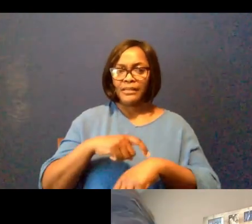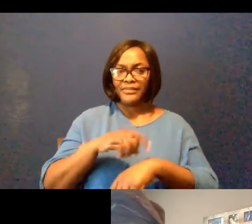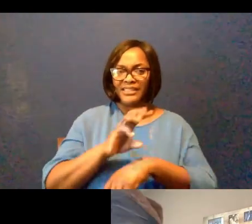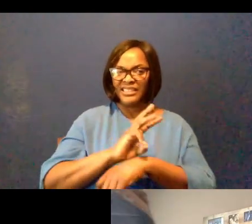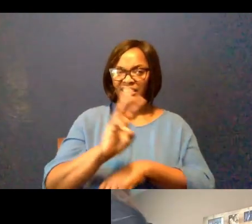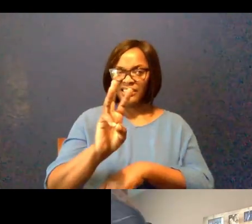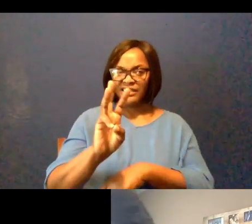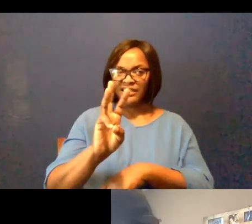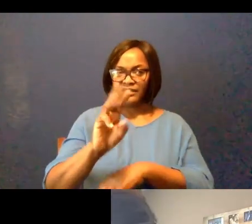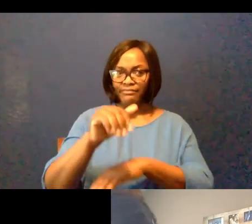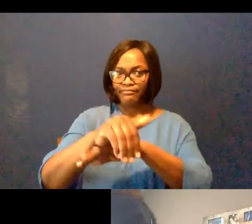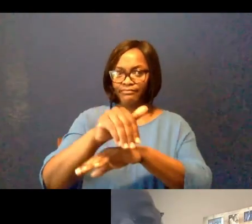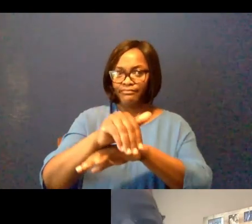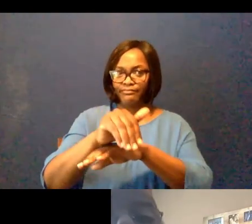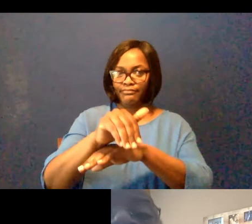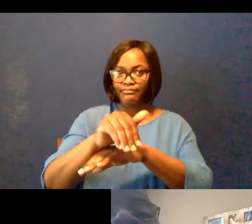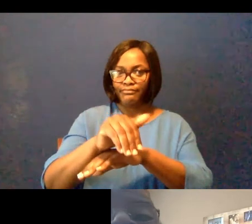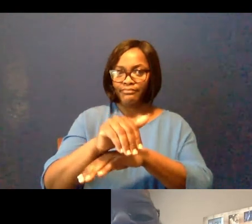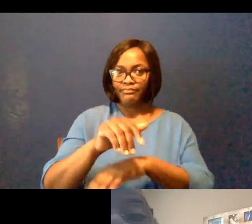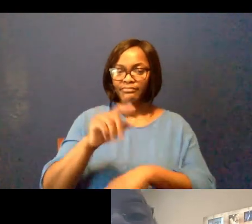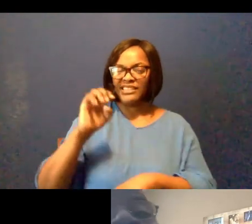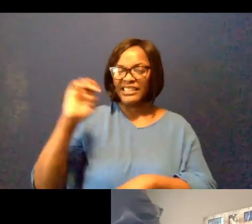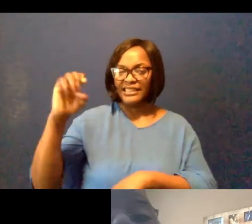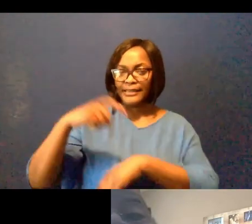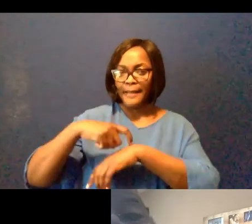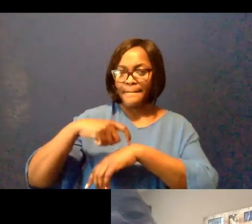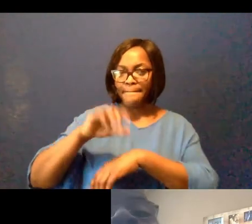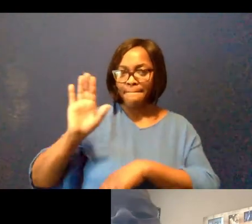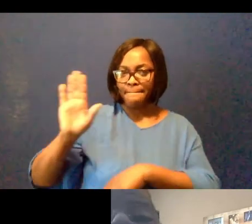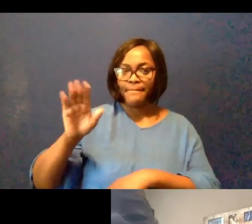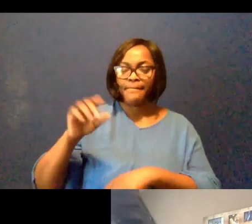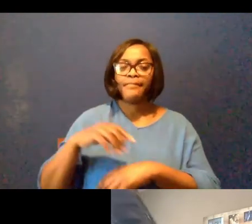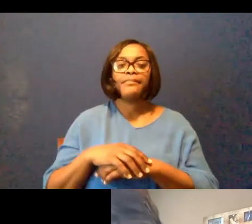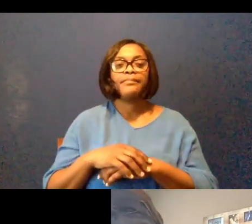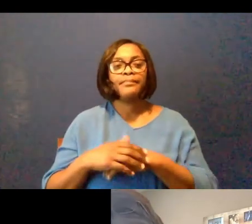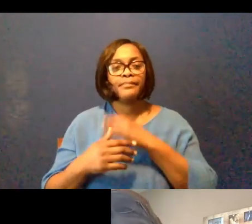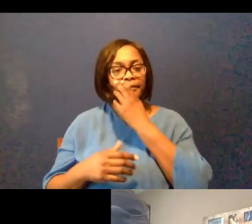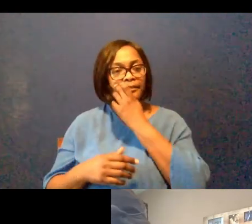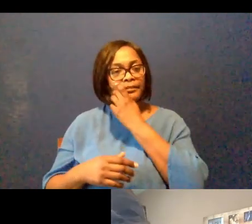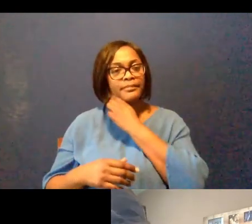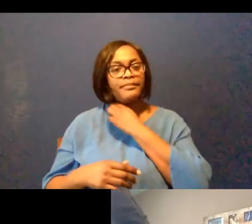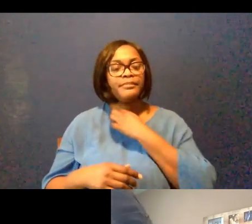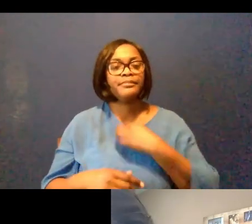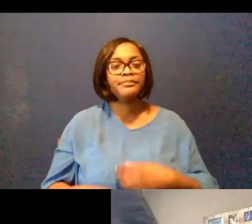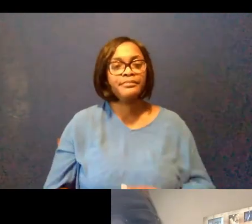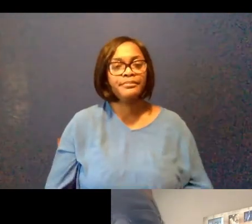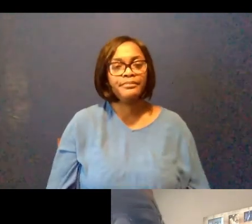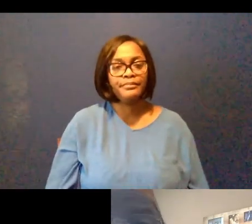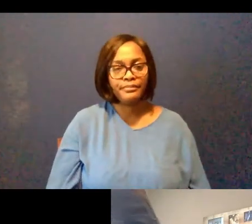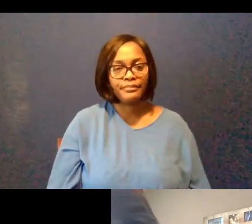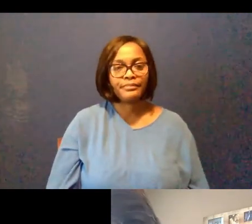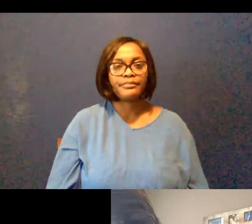local uh, governor's council on